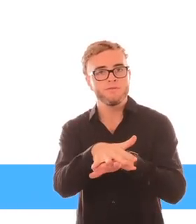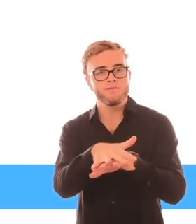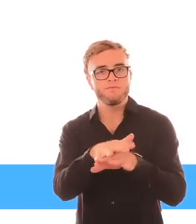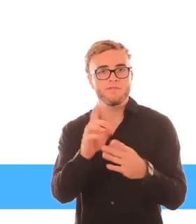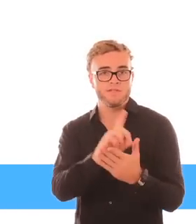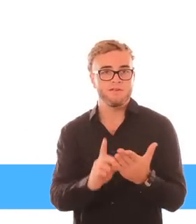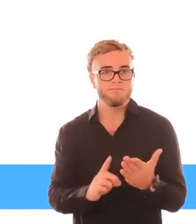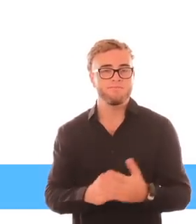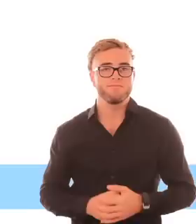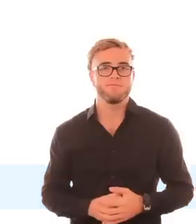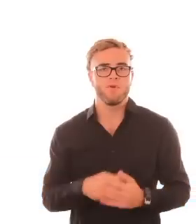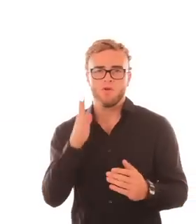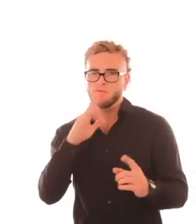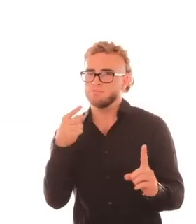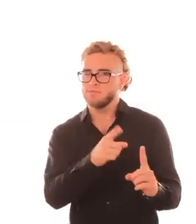that a little later.